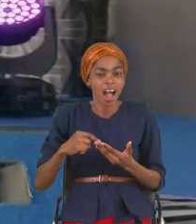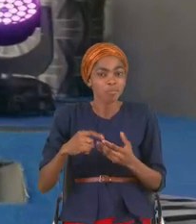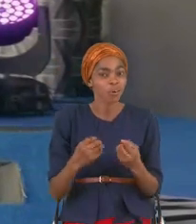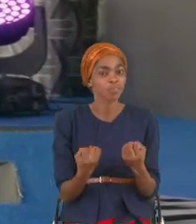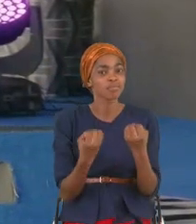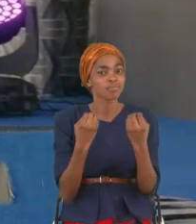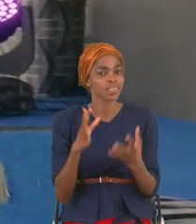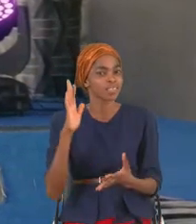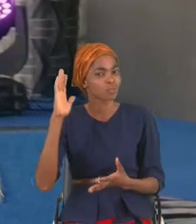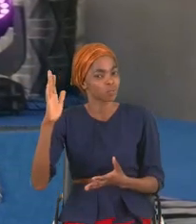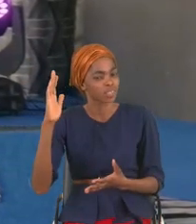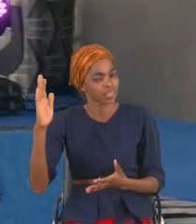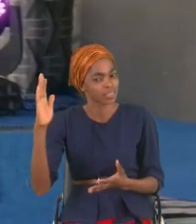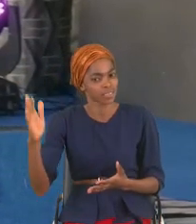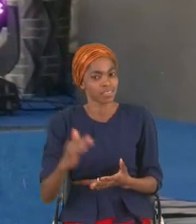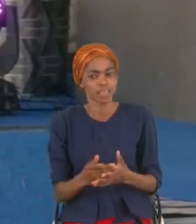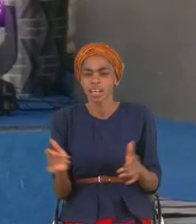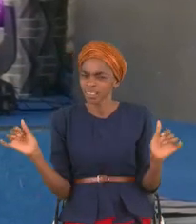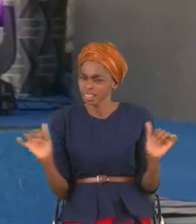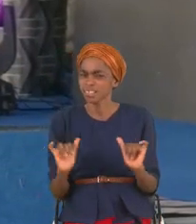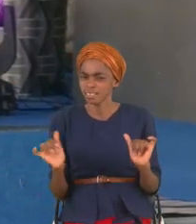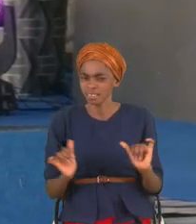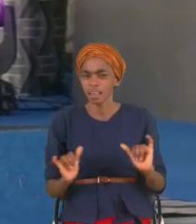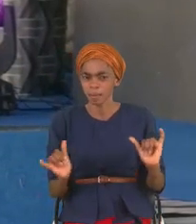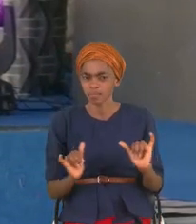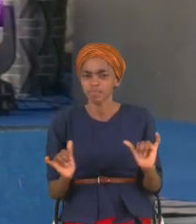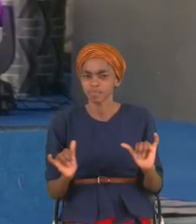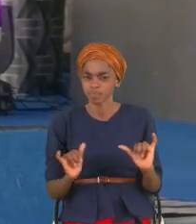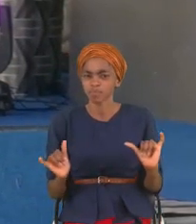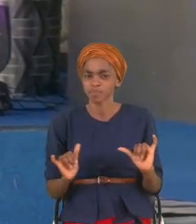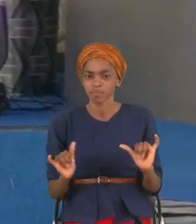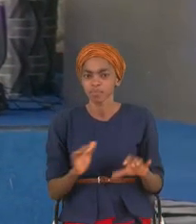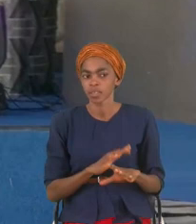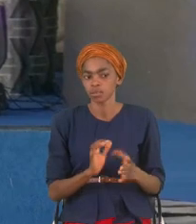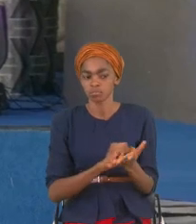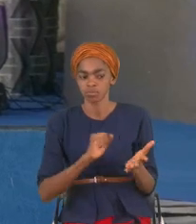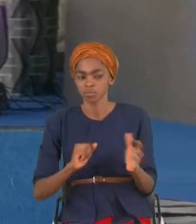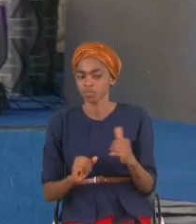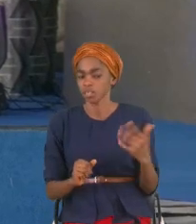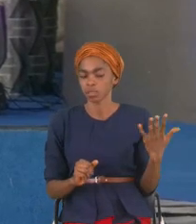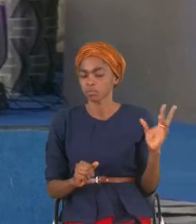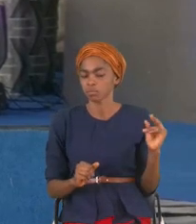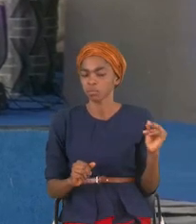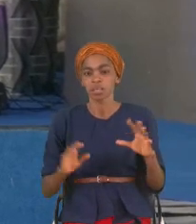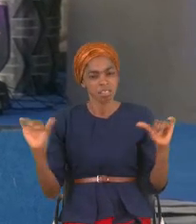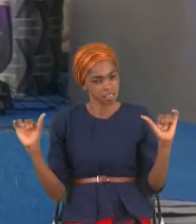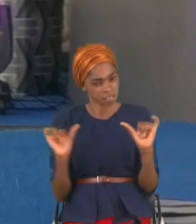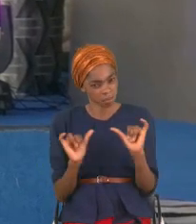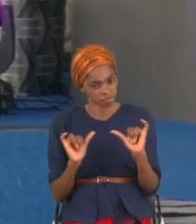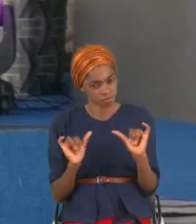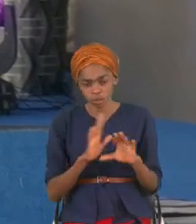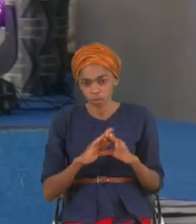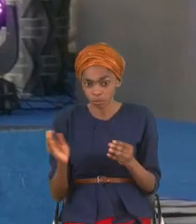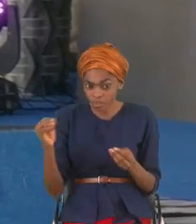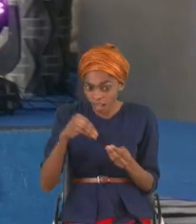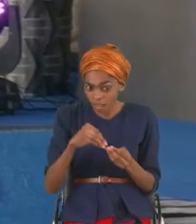many witnesses, the same, don't take away from it, the same, don't